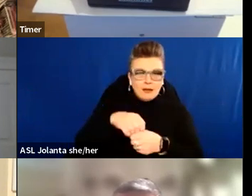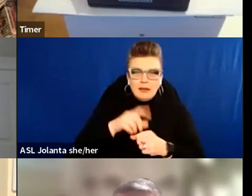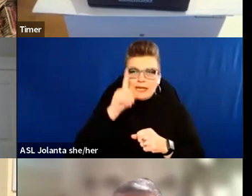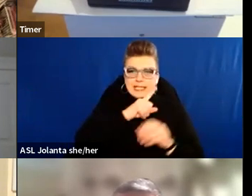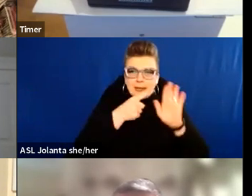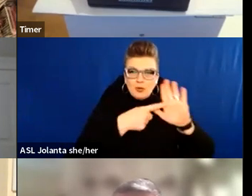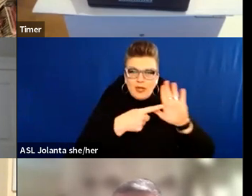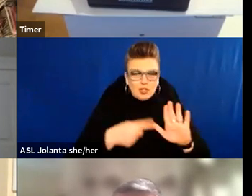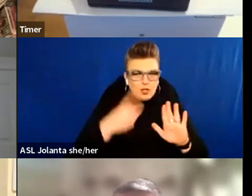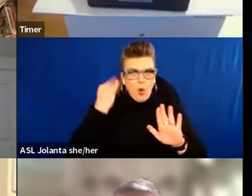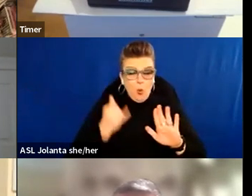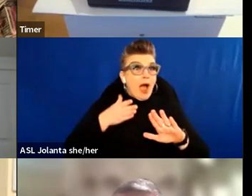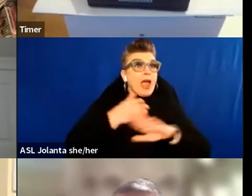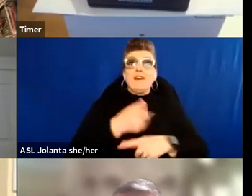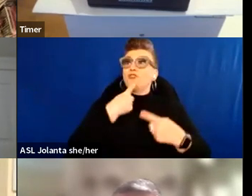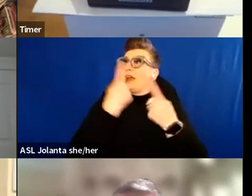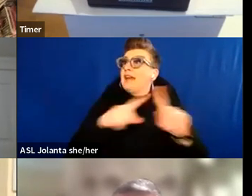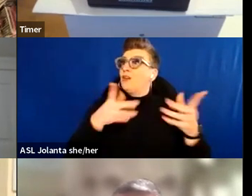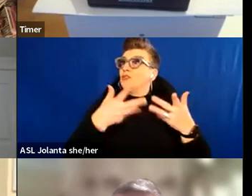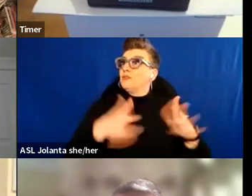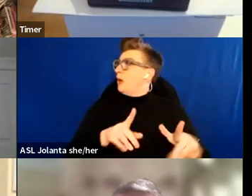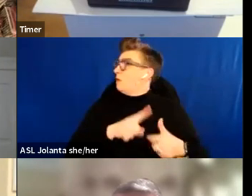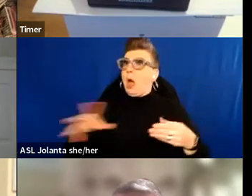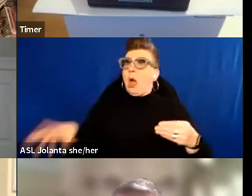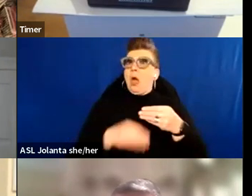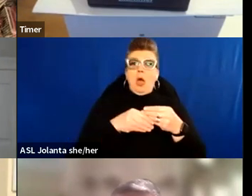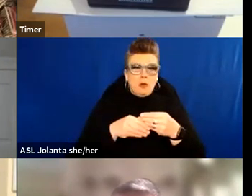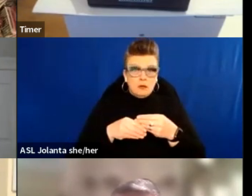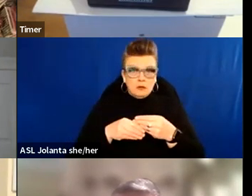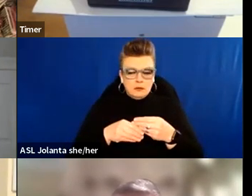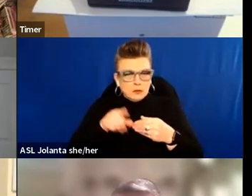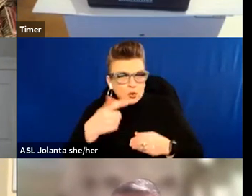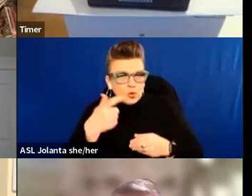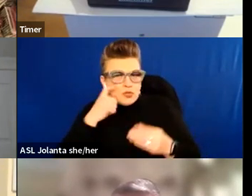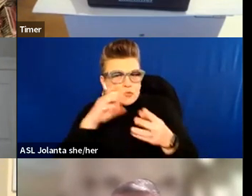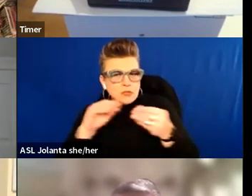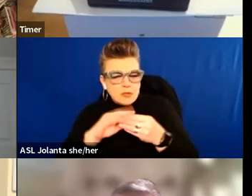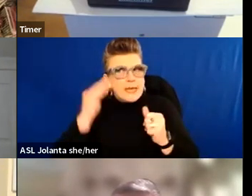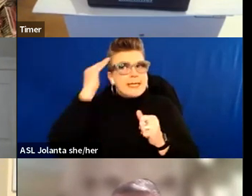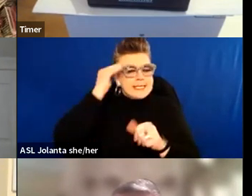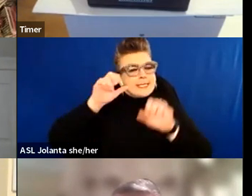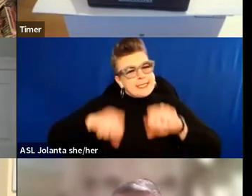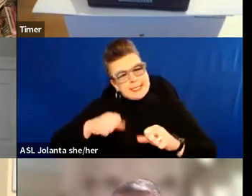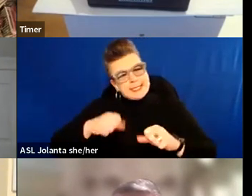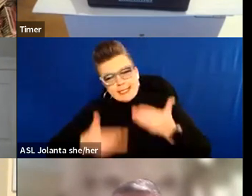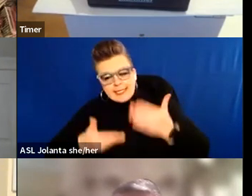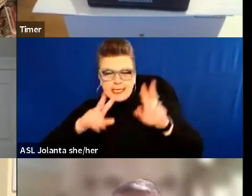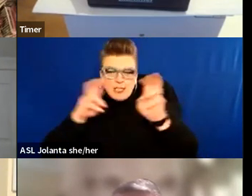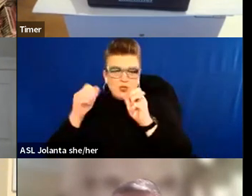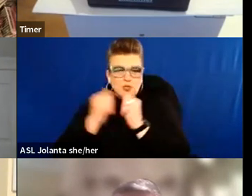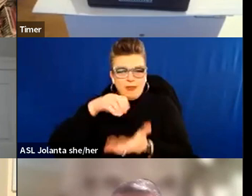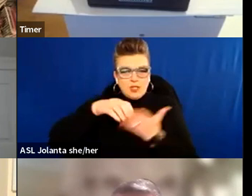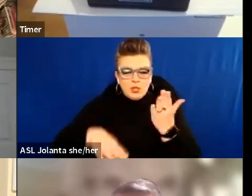initial announcement it was mentioned in today's superintendent report that you are aware of possible issues relating to students with disabilities and